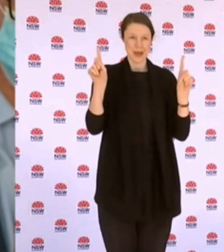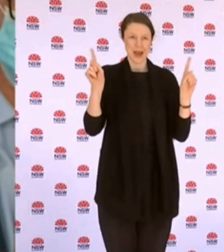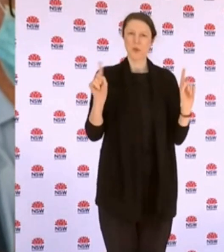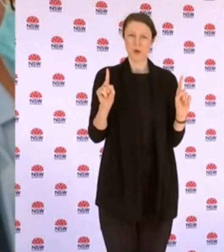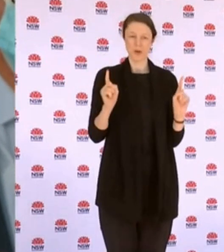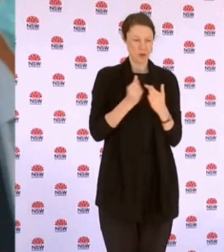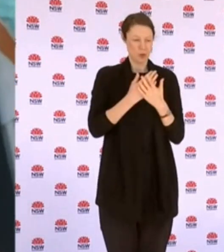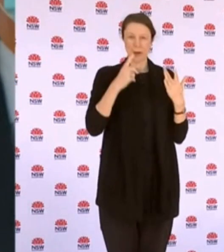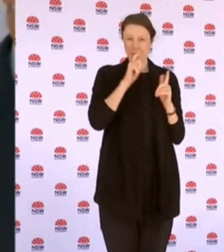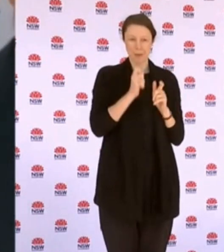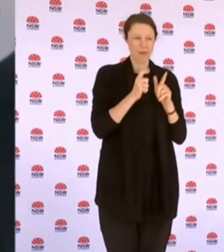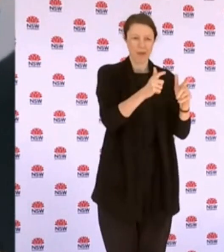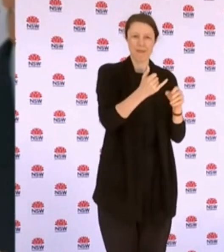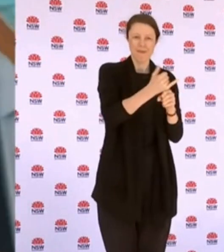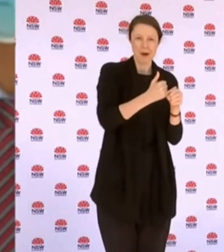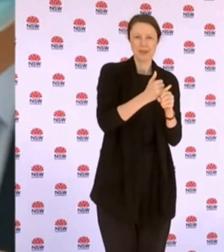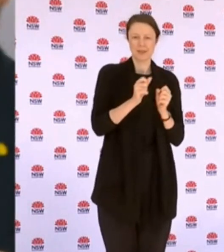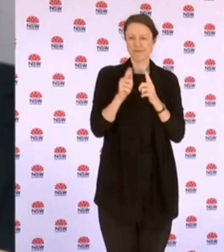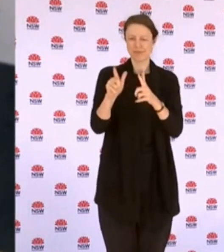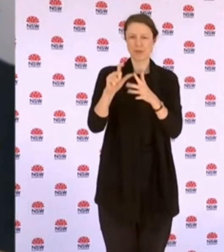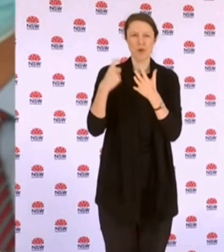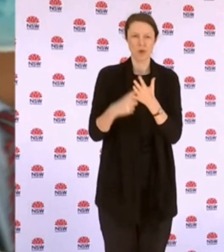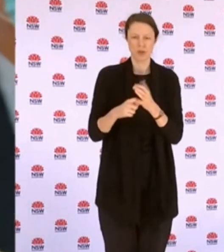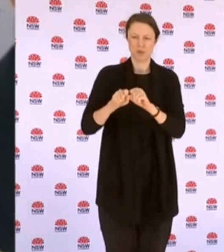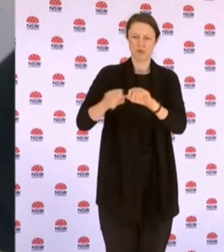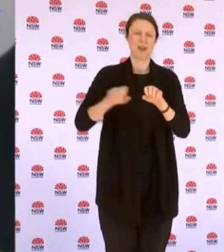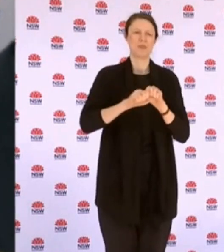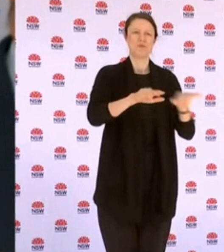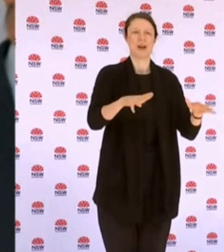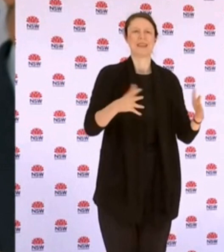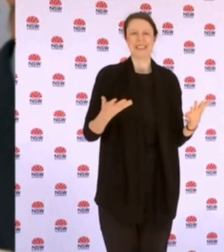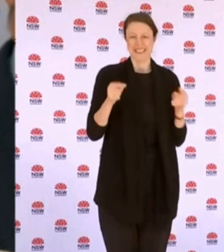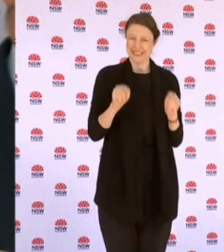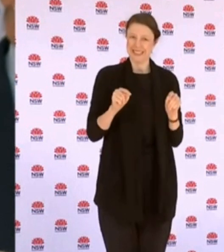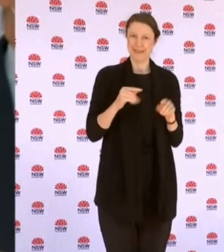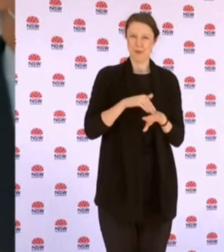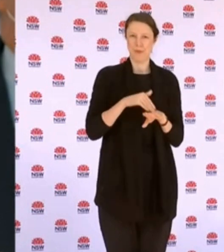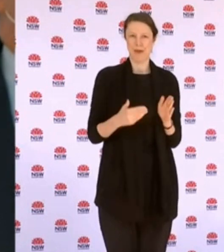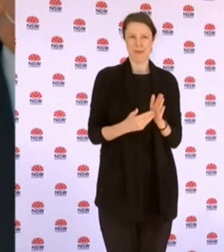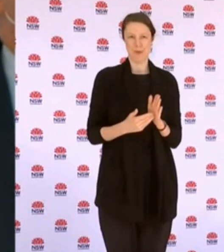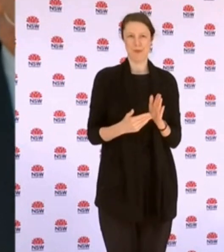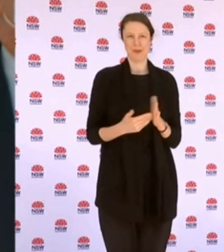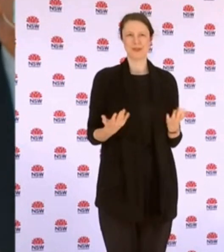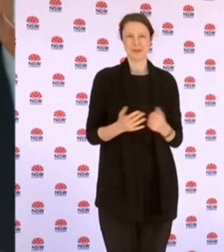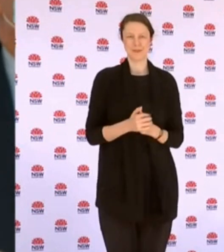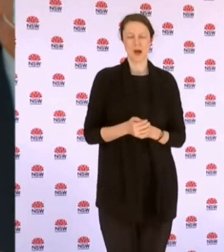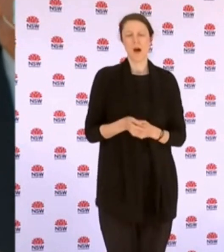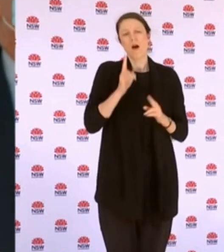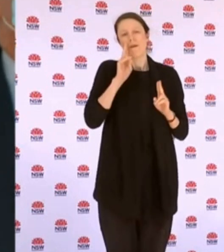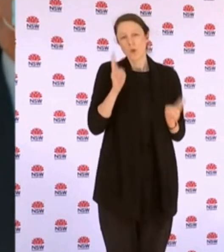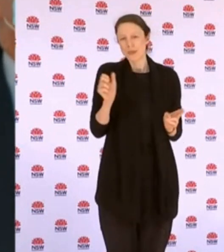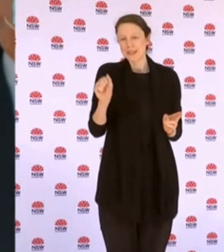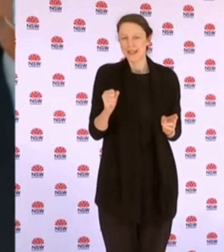clinics, where people are getting medical attention. Of course, there are other workplaces and other things that Dr. Chant mentioned as well.